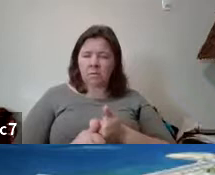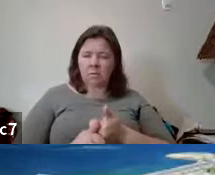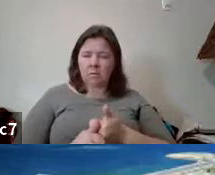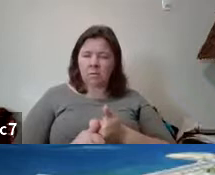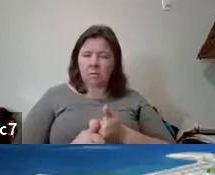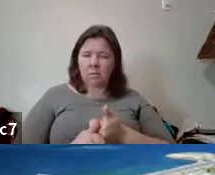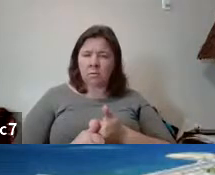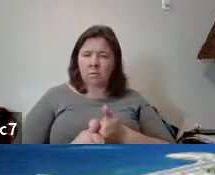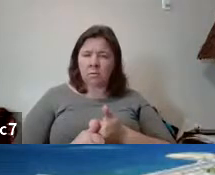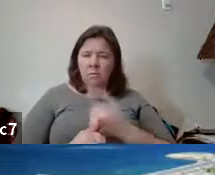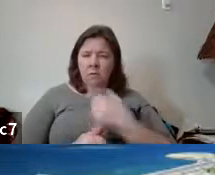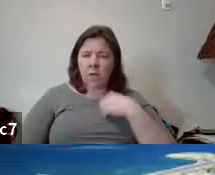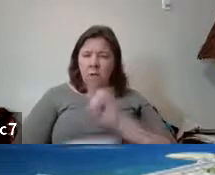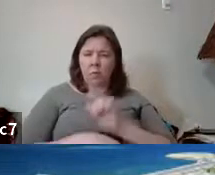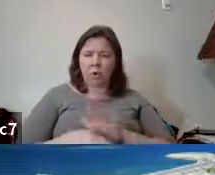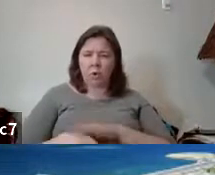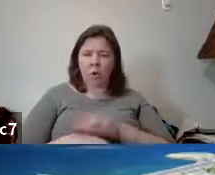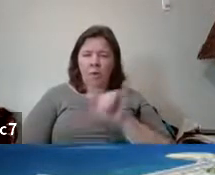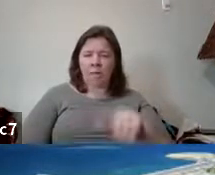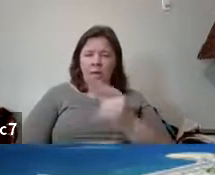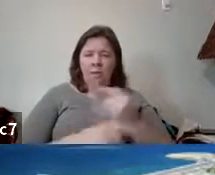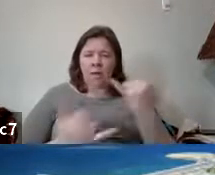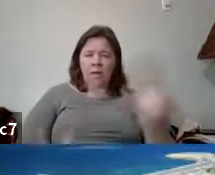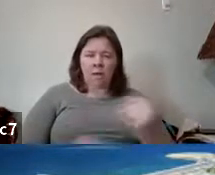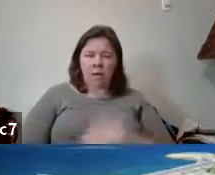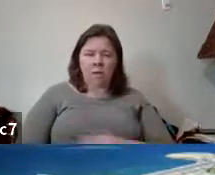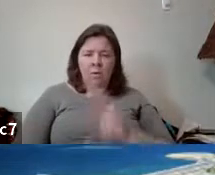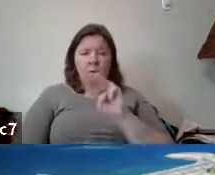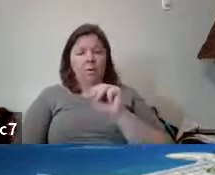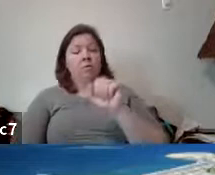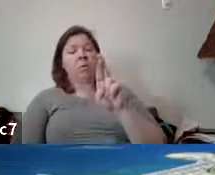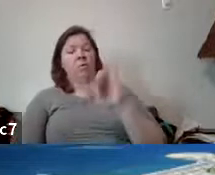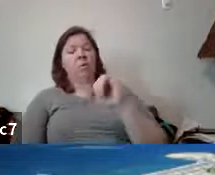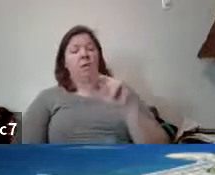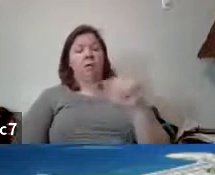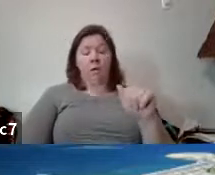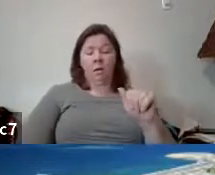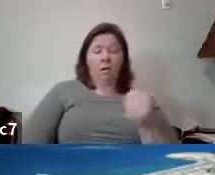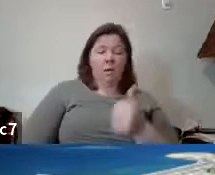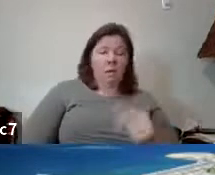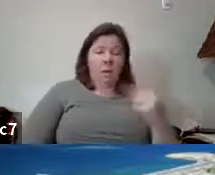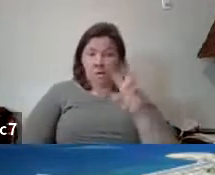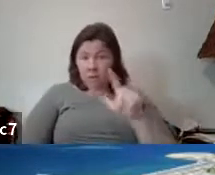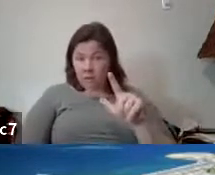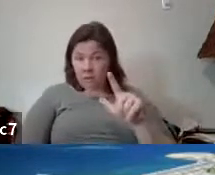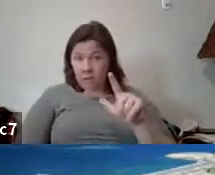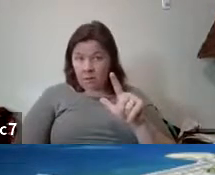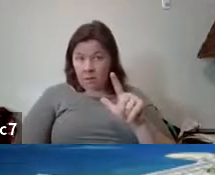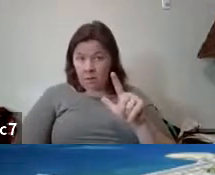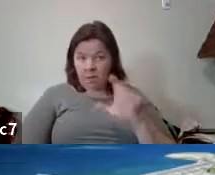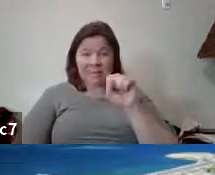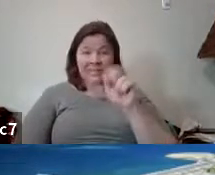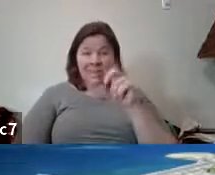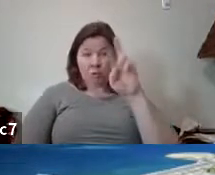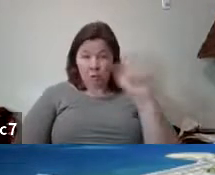Yep, I am working on that right now, Marina. Okay, sorry about that. Okay, Valerie, Sandra,